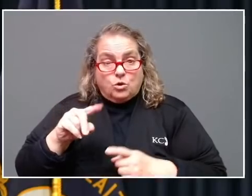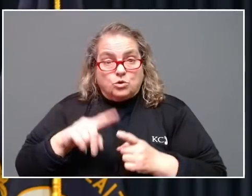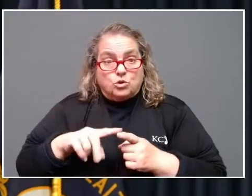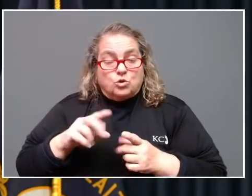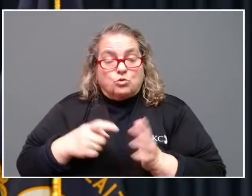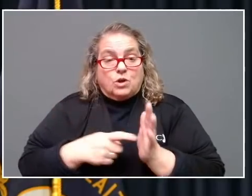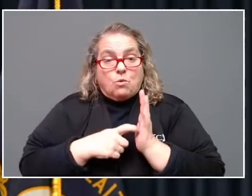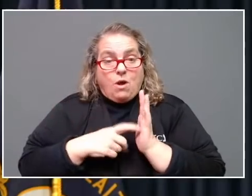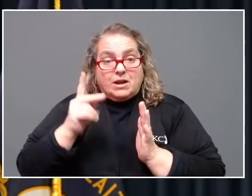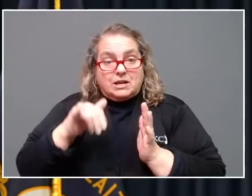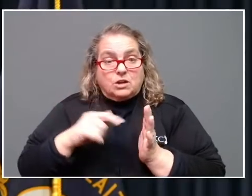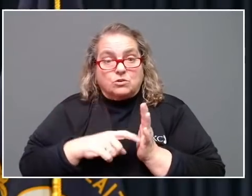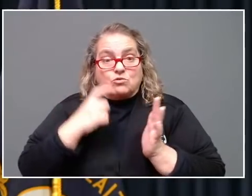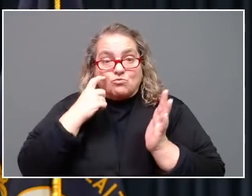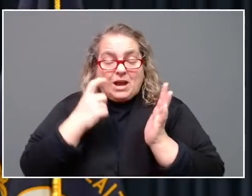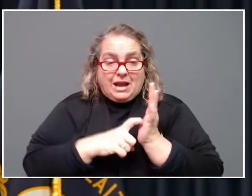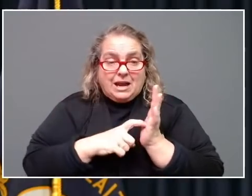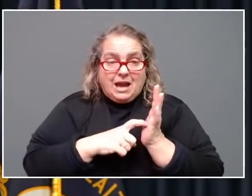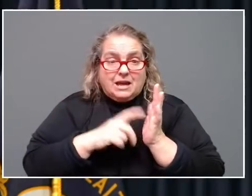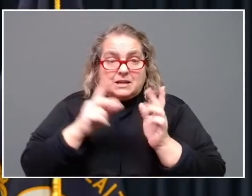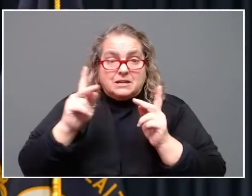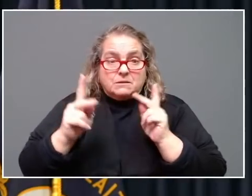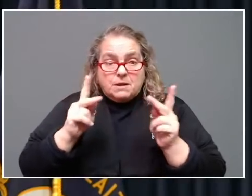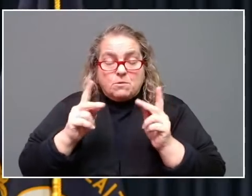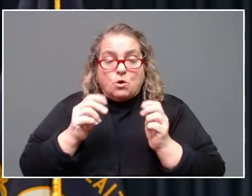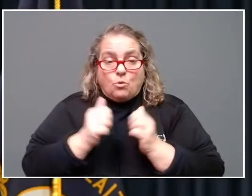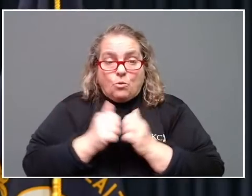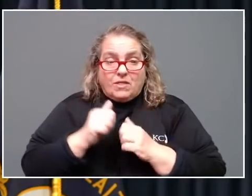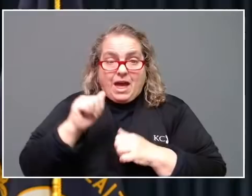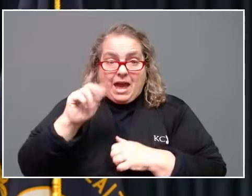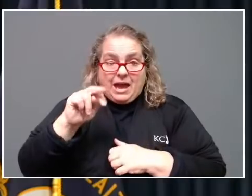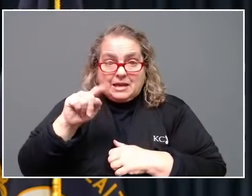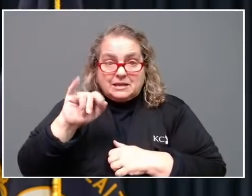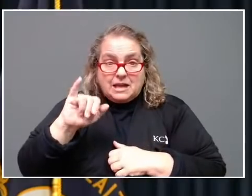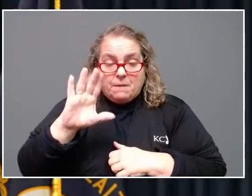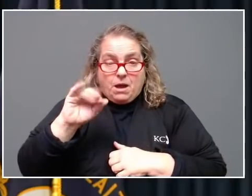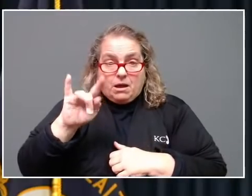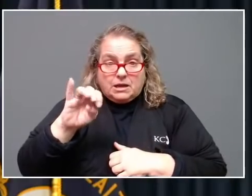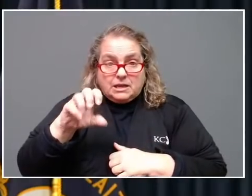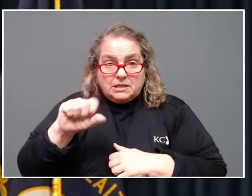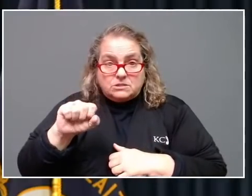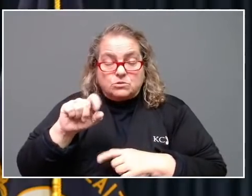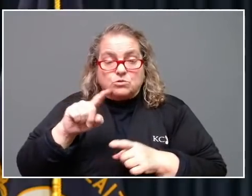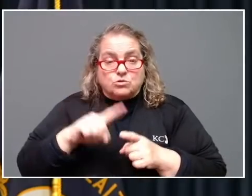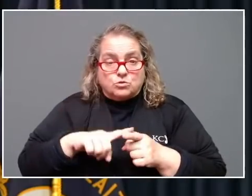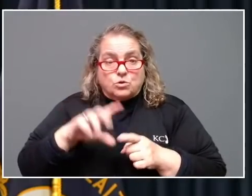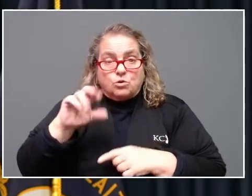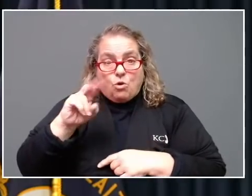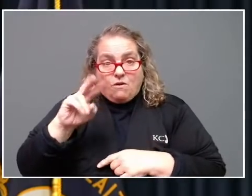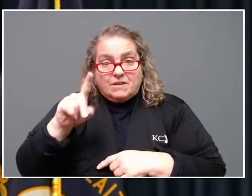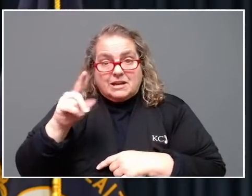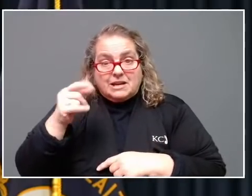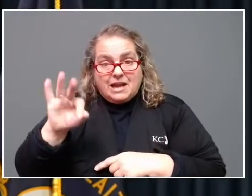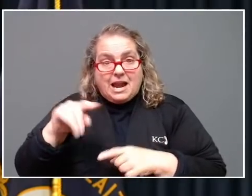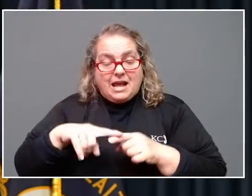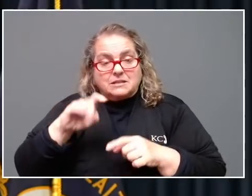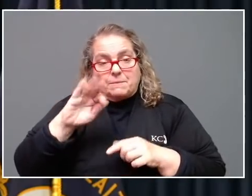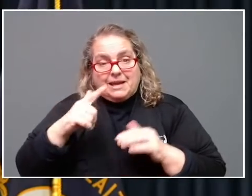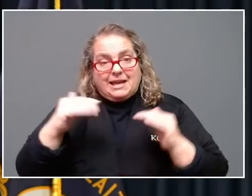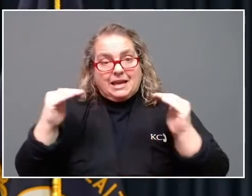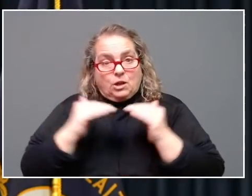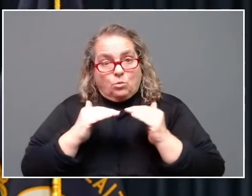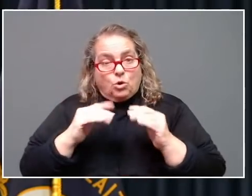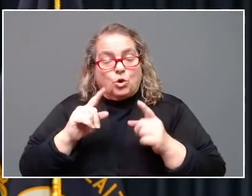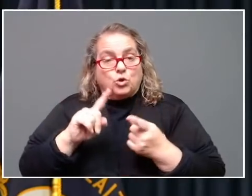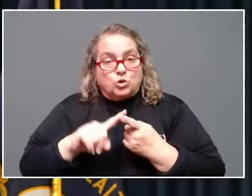recognize individuals with antibodies, neutralizing antibodies to COVID-19 as being equal to a